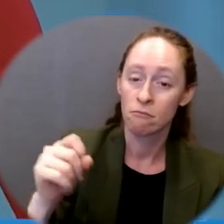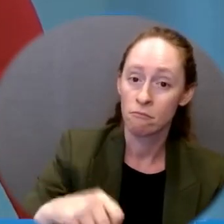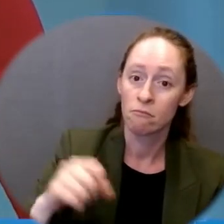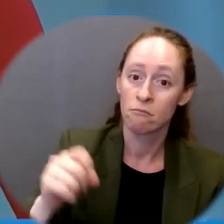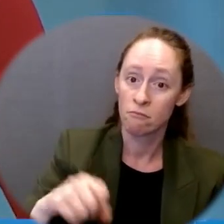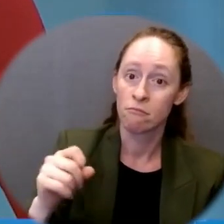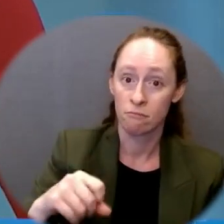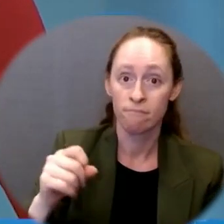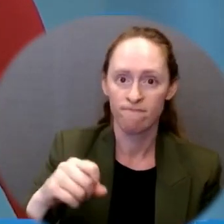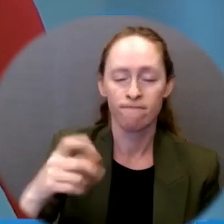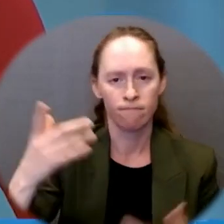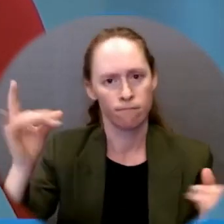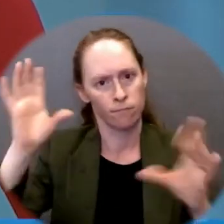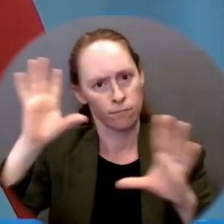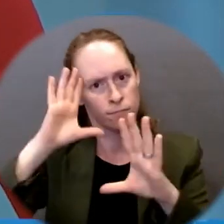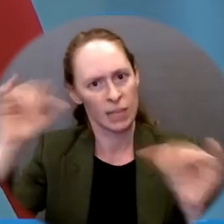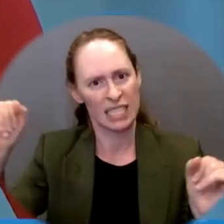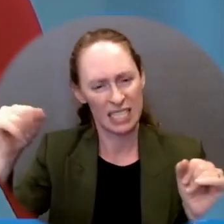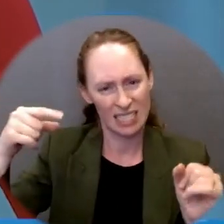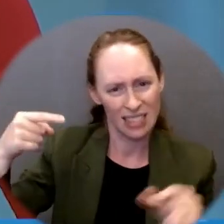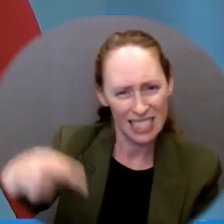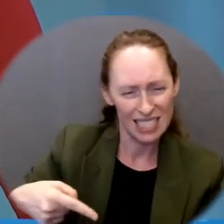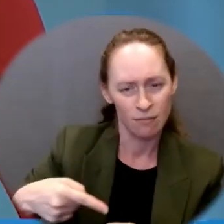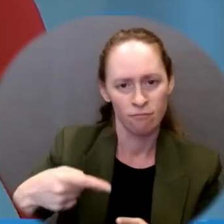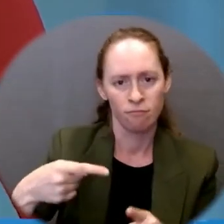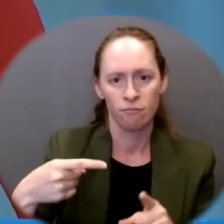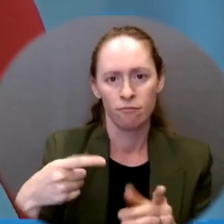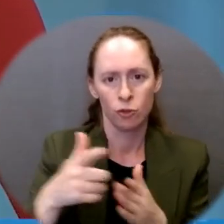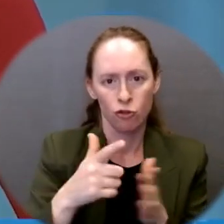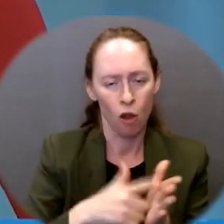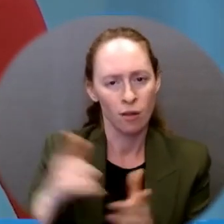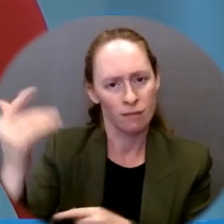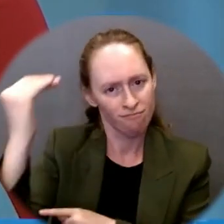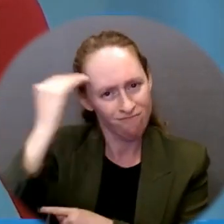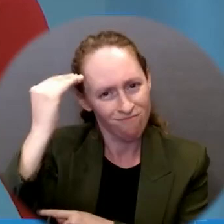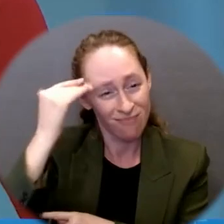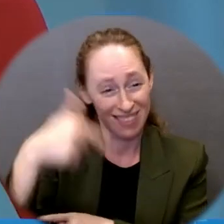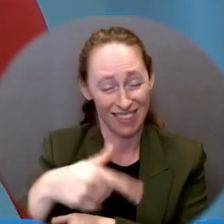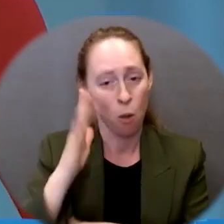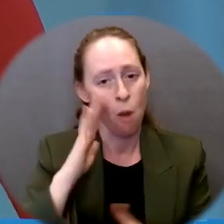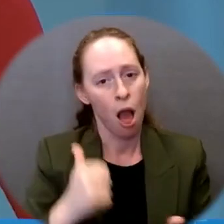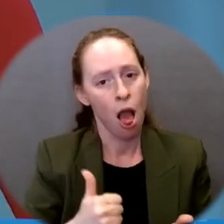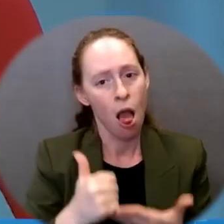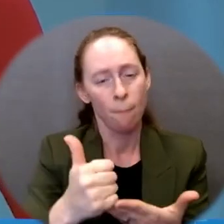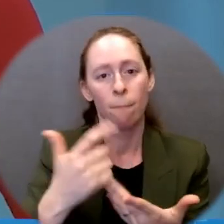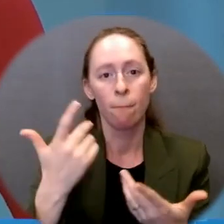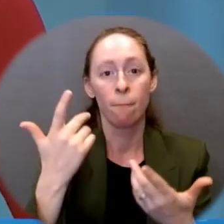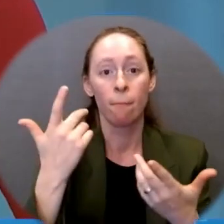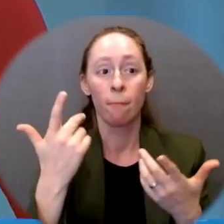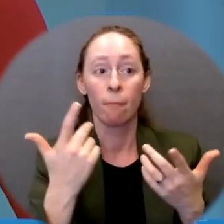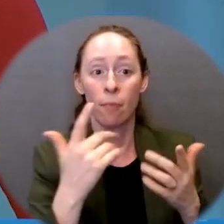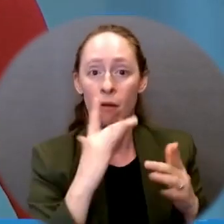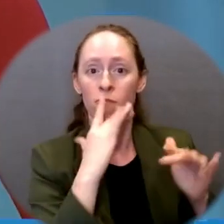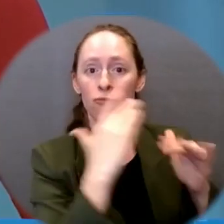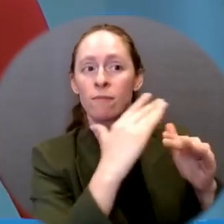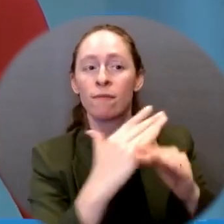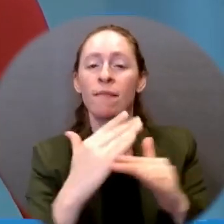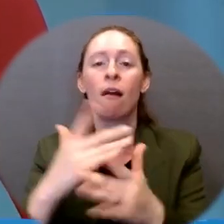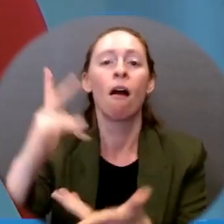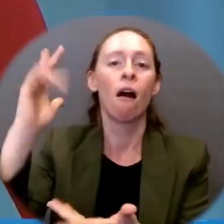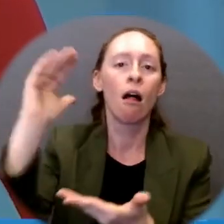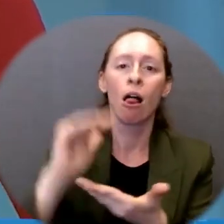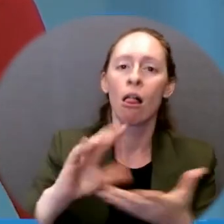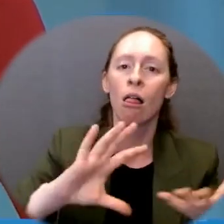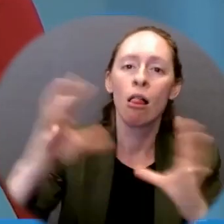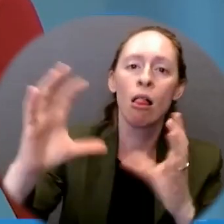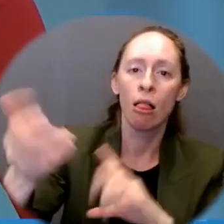helped by the work that this president has done, bipartisan infrastructure law. Again, the Inflation Reduction Act. So we are